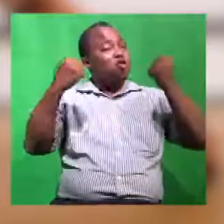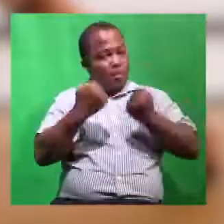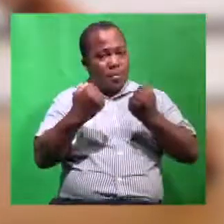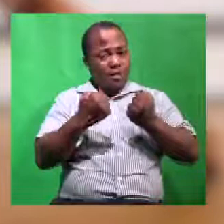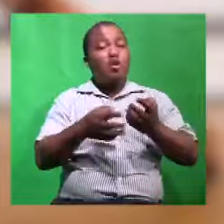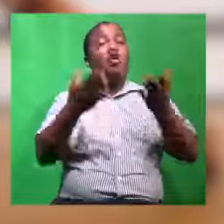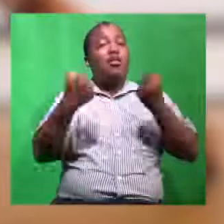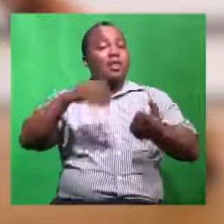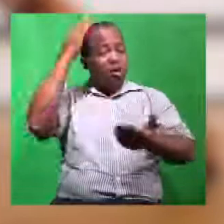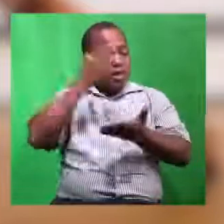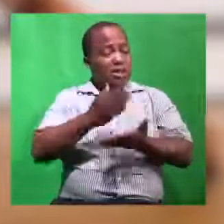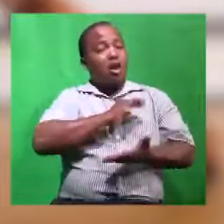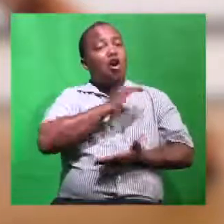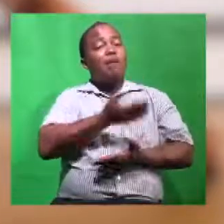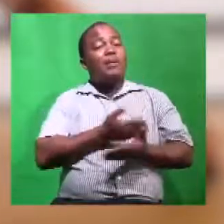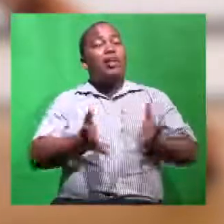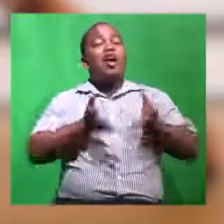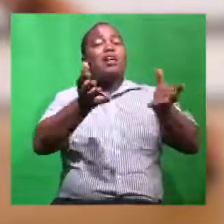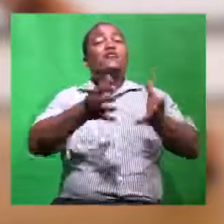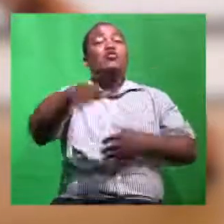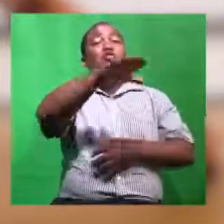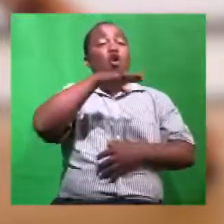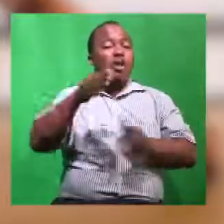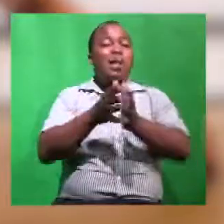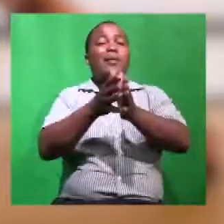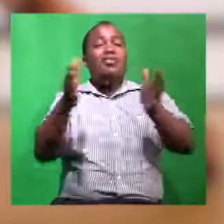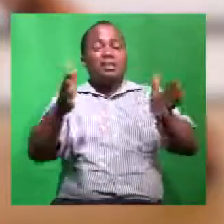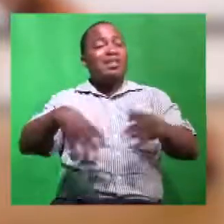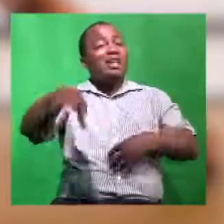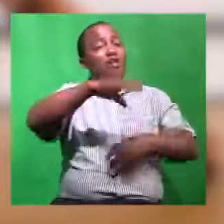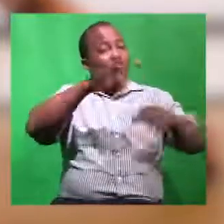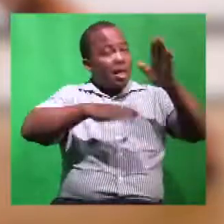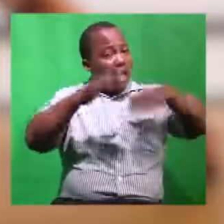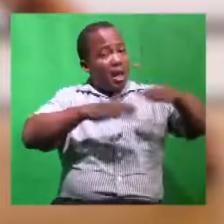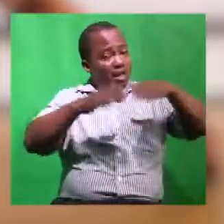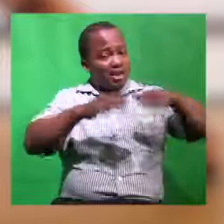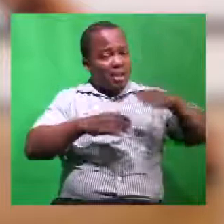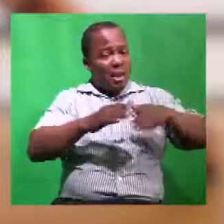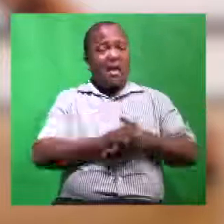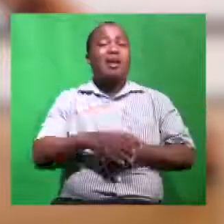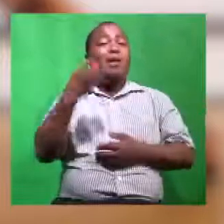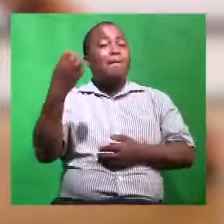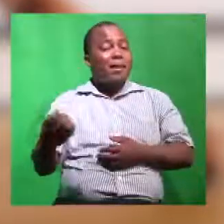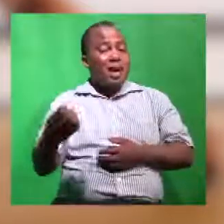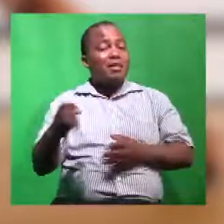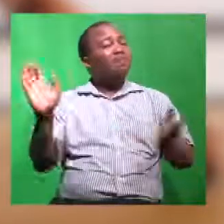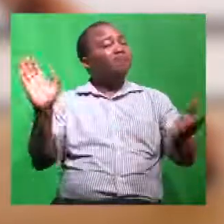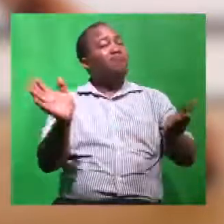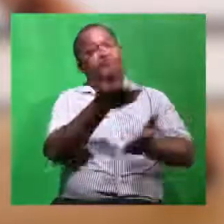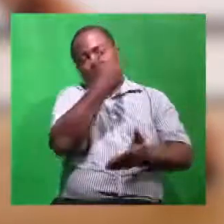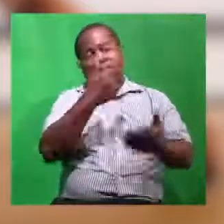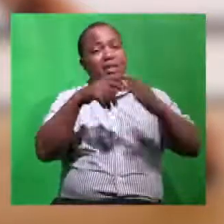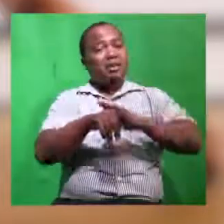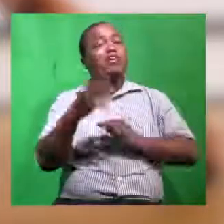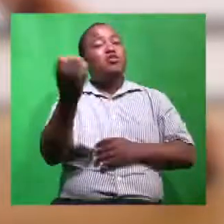so as to make sure women also giving those opportunities, and those cultural and bad cultural have to be abandoned in